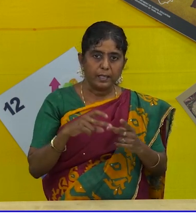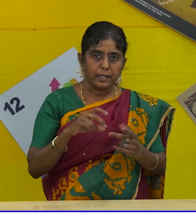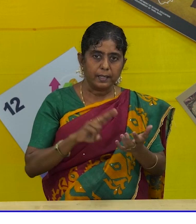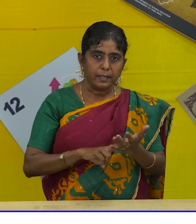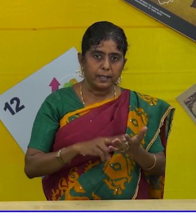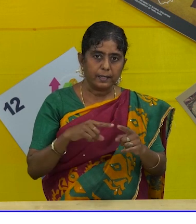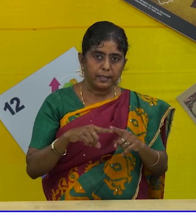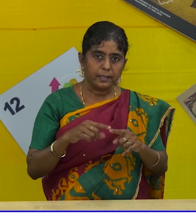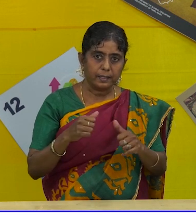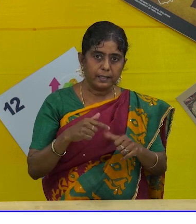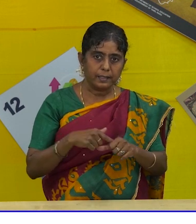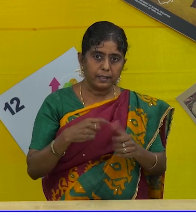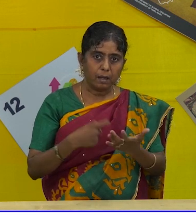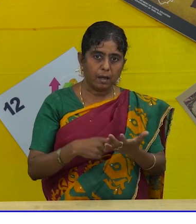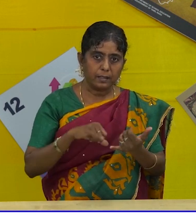three planes intersect.